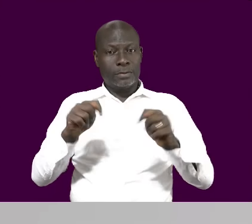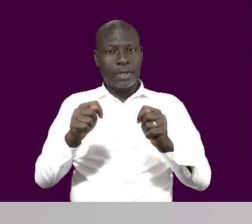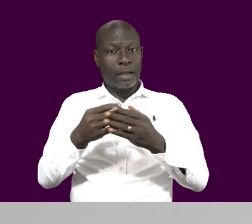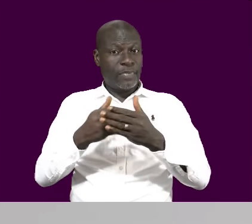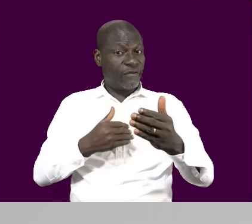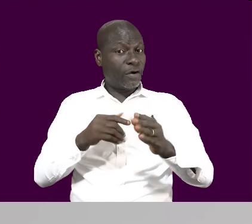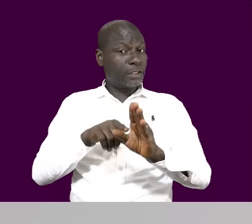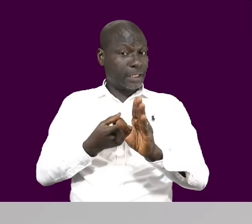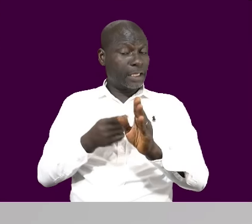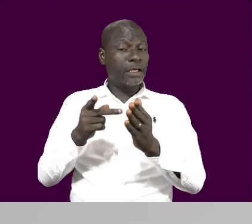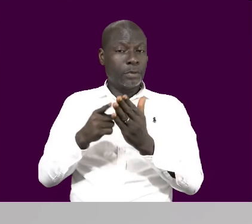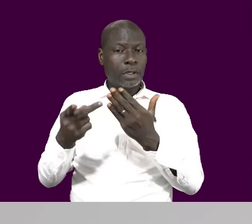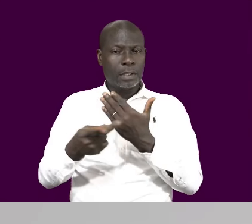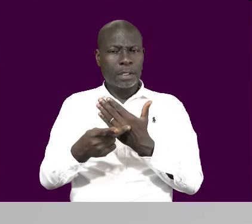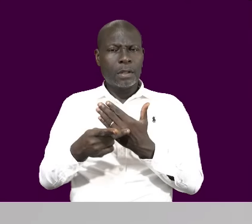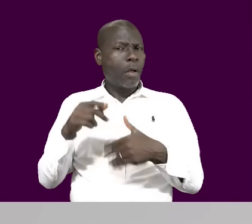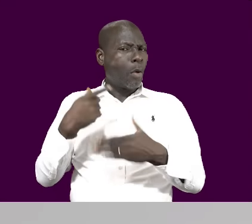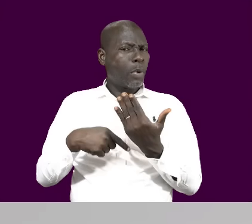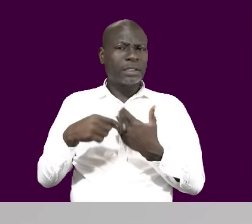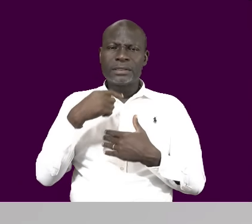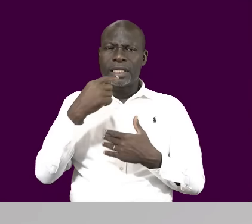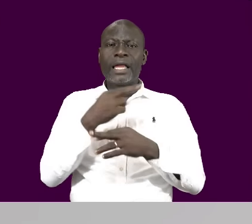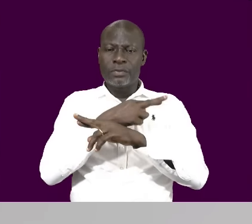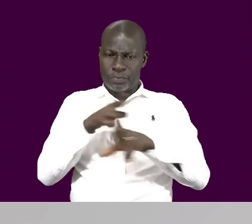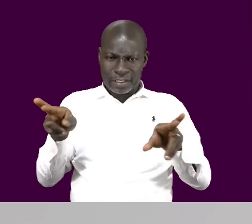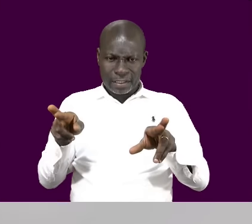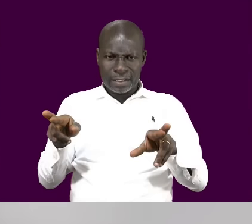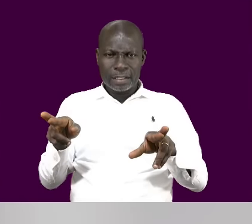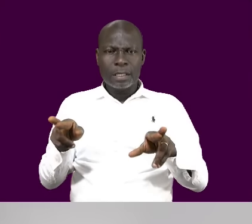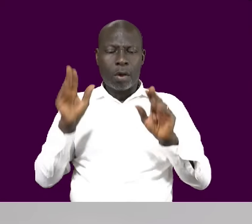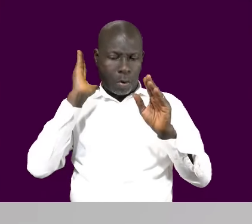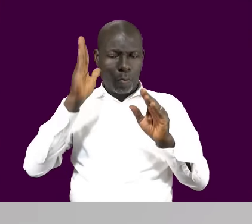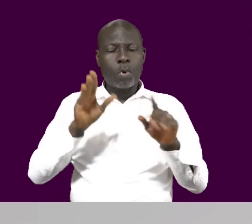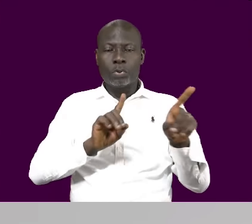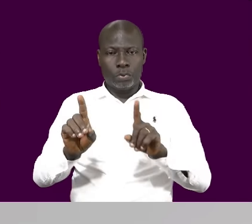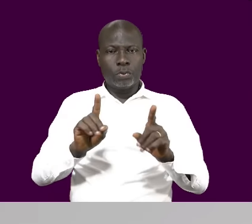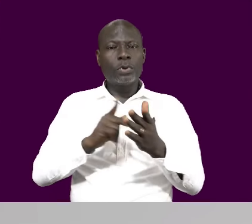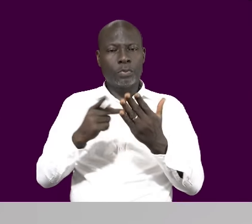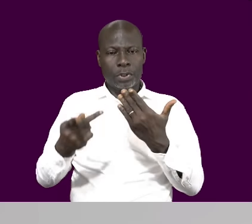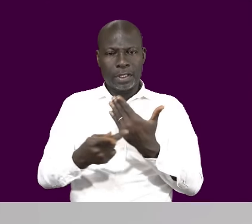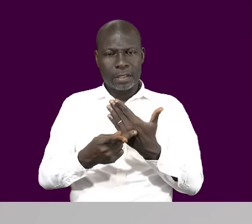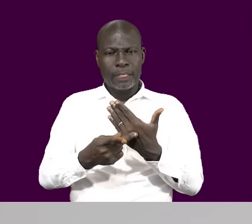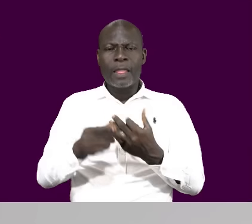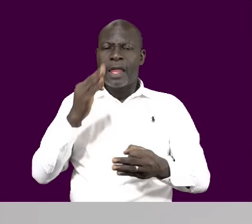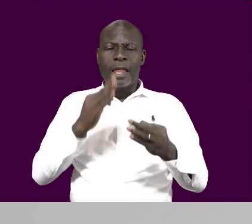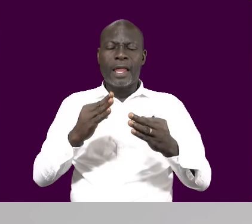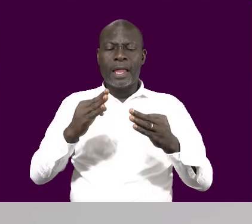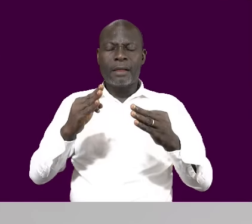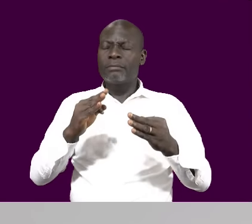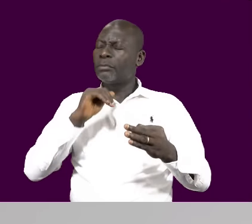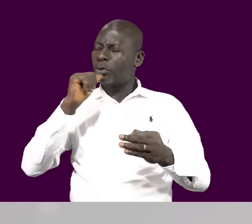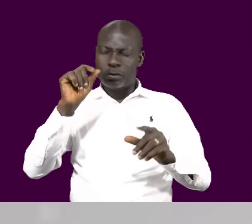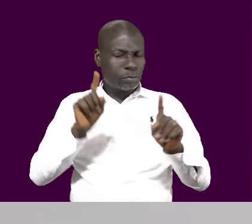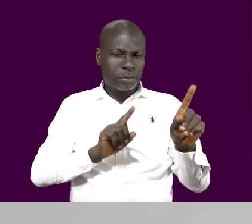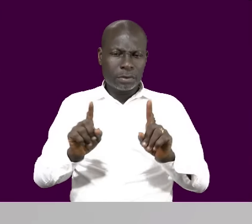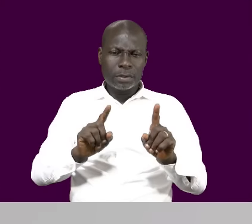se na de na okan se waye krado se obedi se dwuma no se wanyire ne ho na wantumi anya